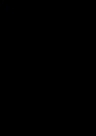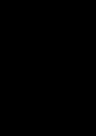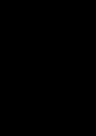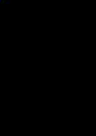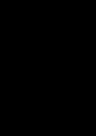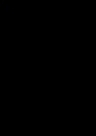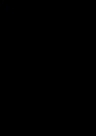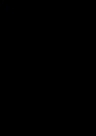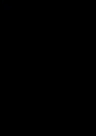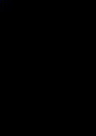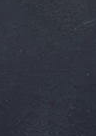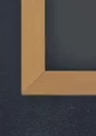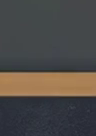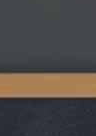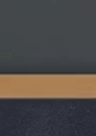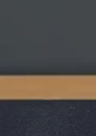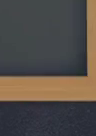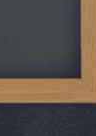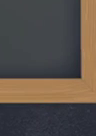National Educator.